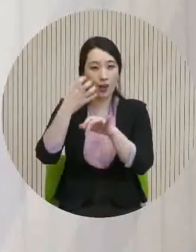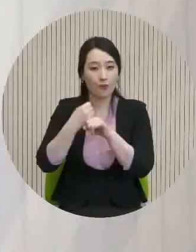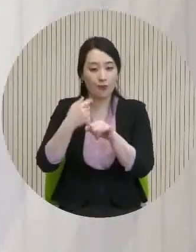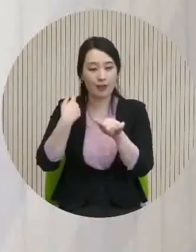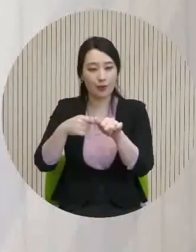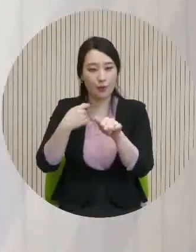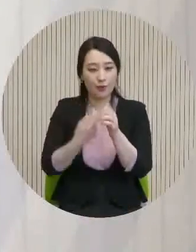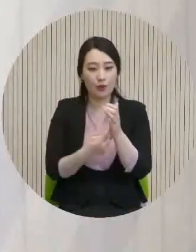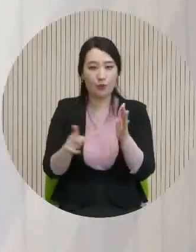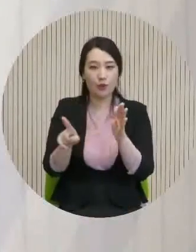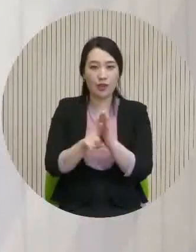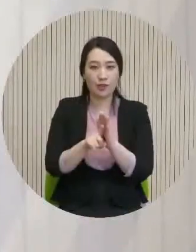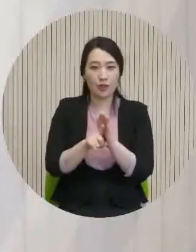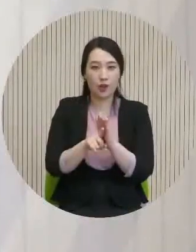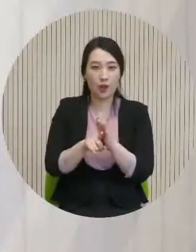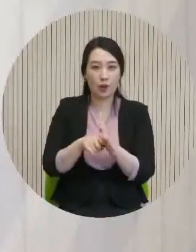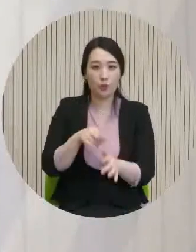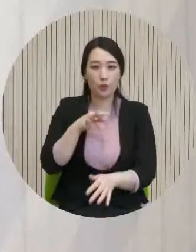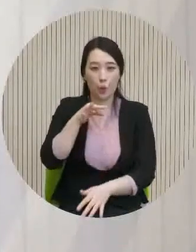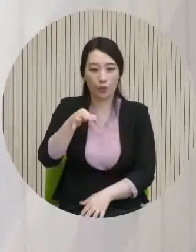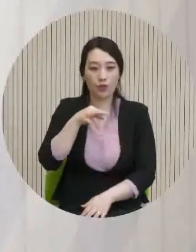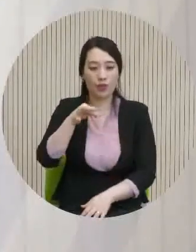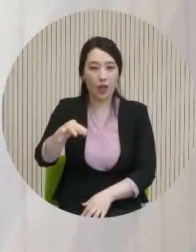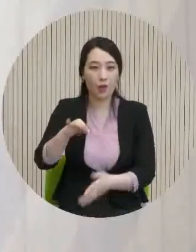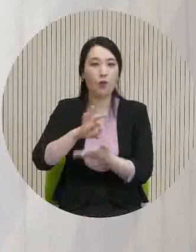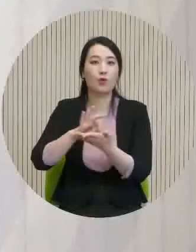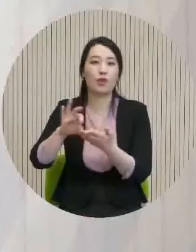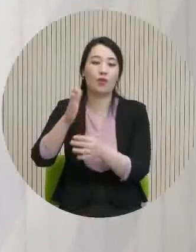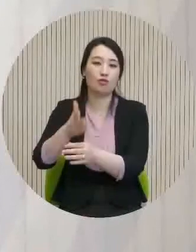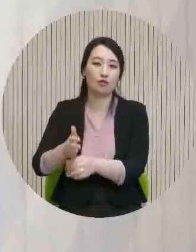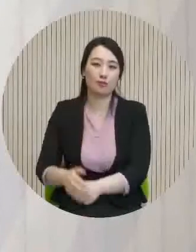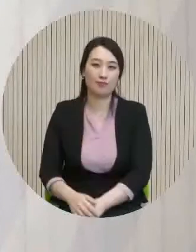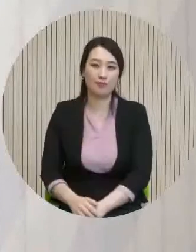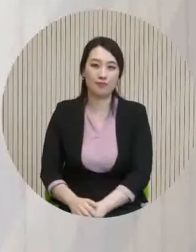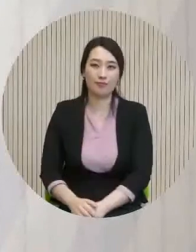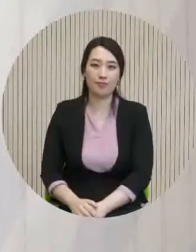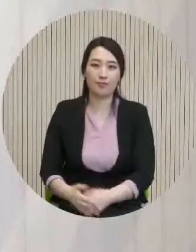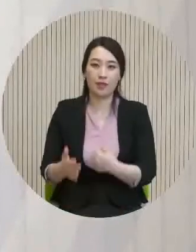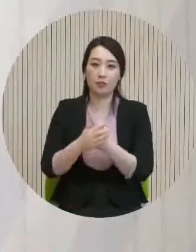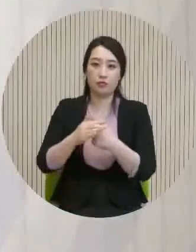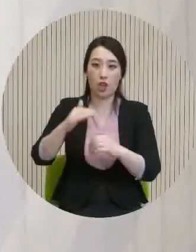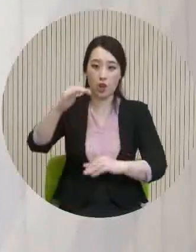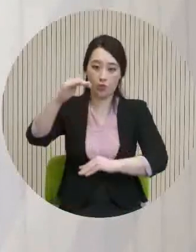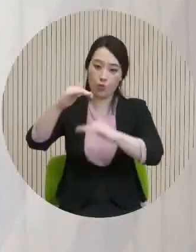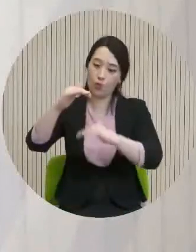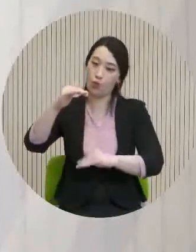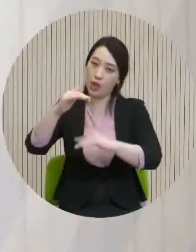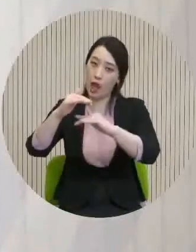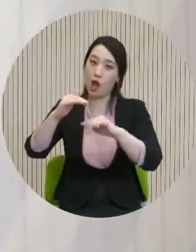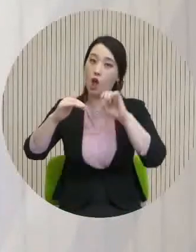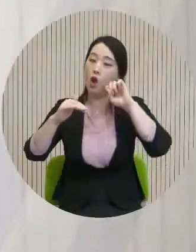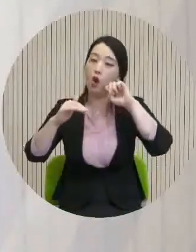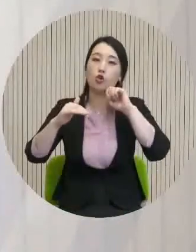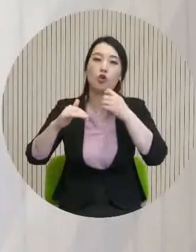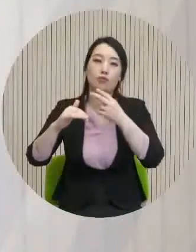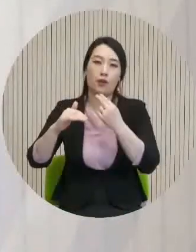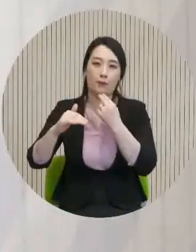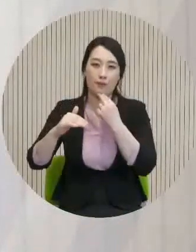Padlet, and Padlet itself is used for free, so there